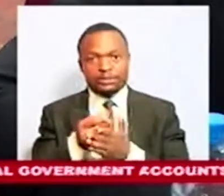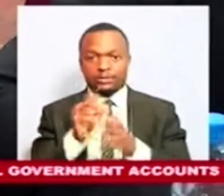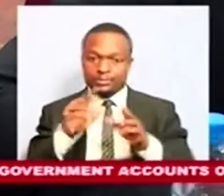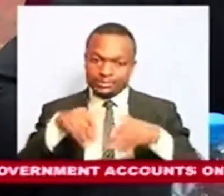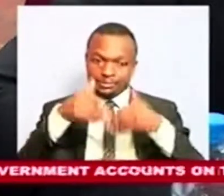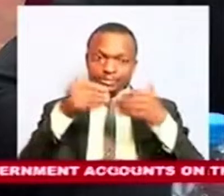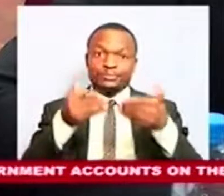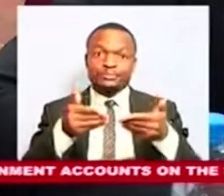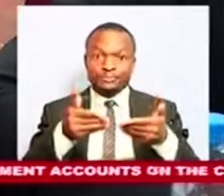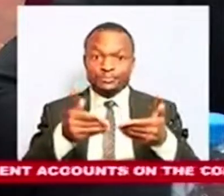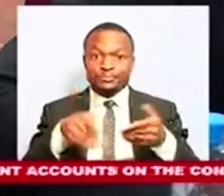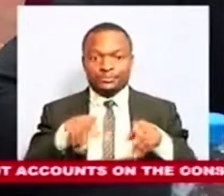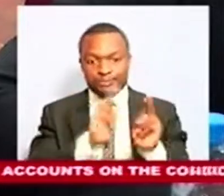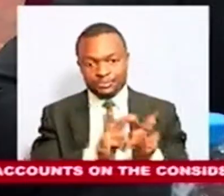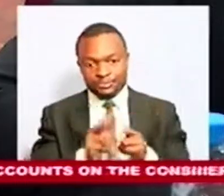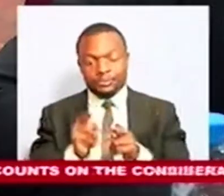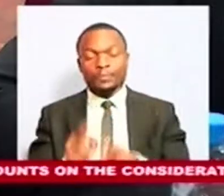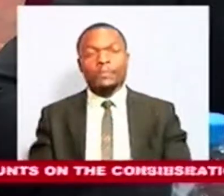supplement.